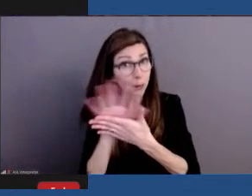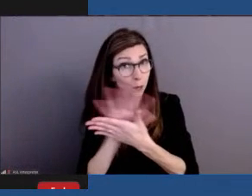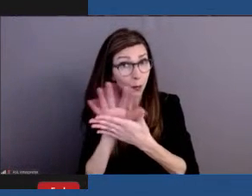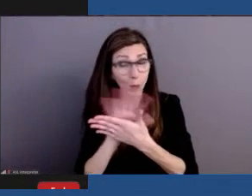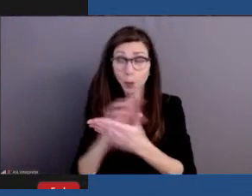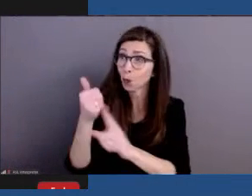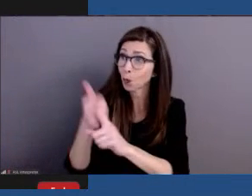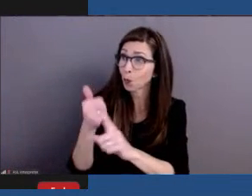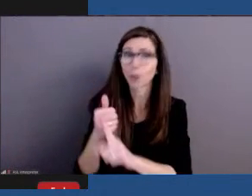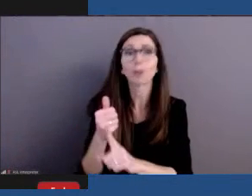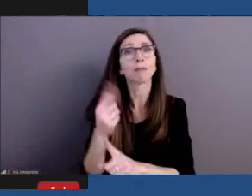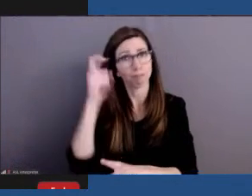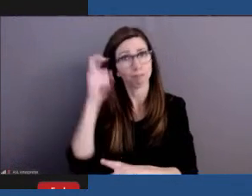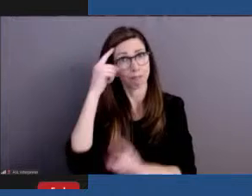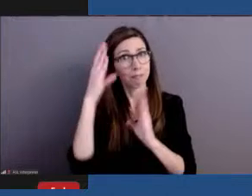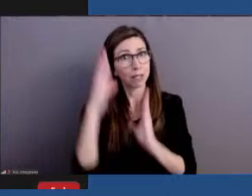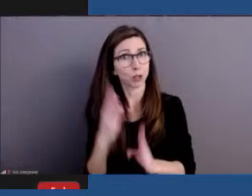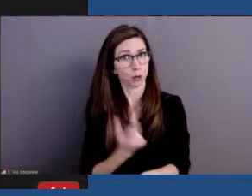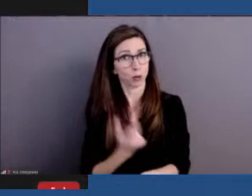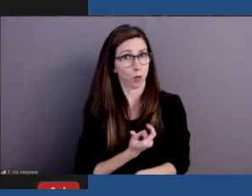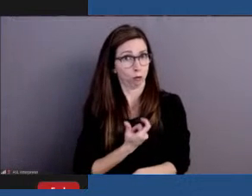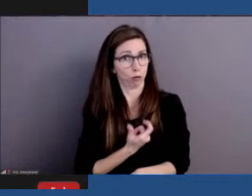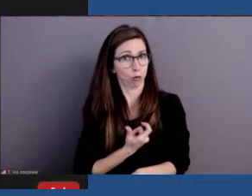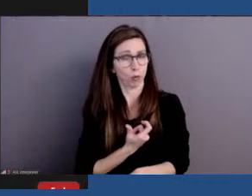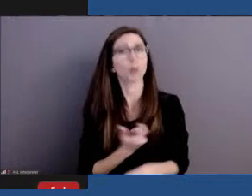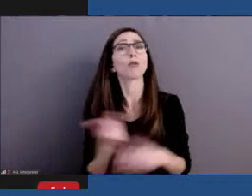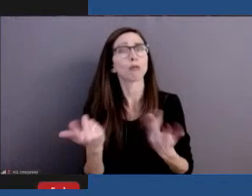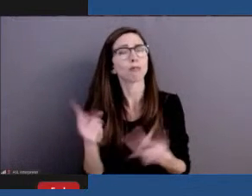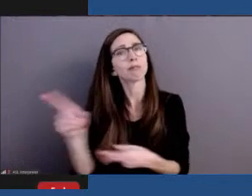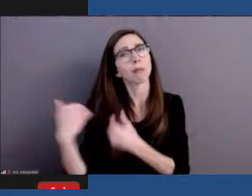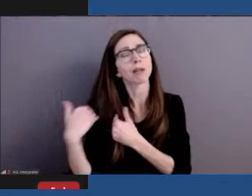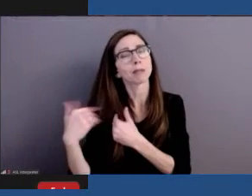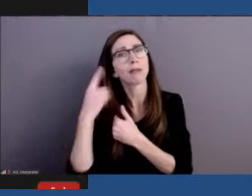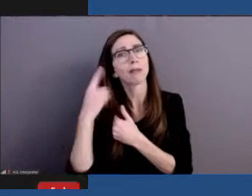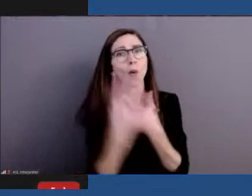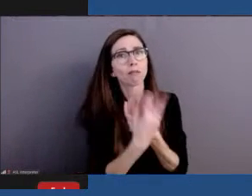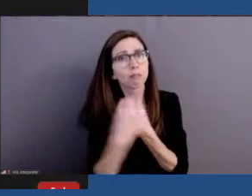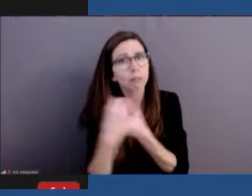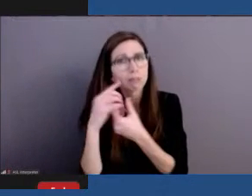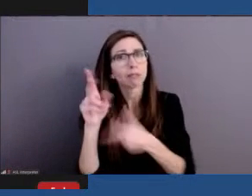de la main-d'œuvre et de l'inclusion des personnes handicapées.